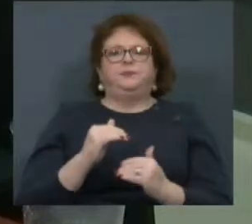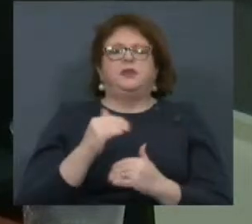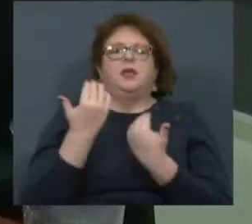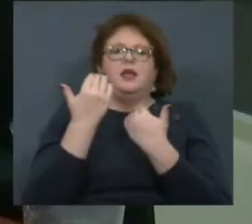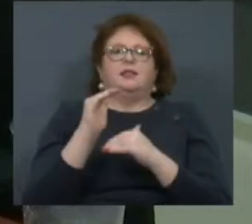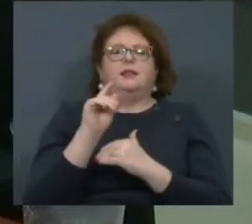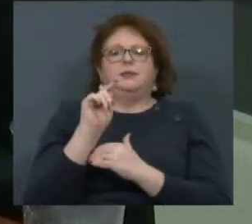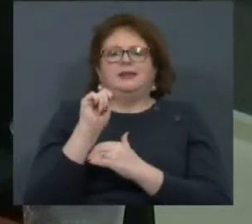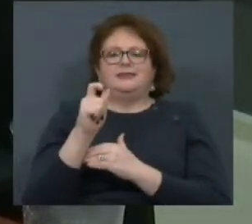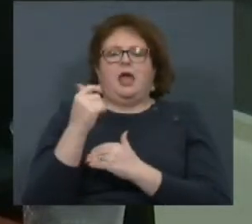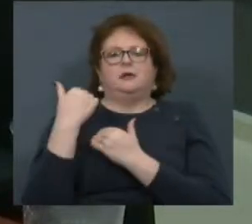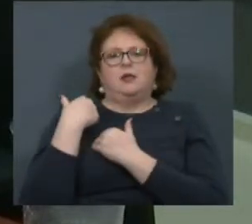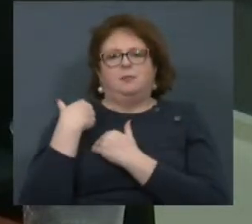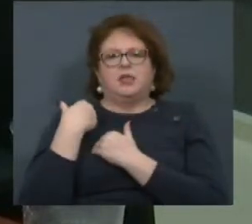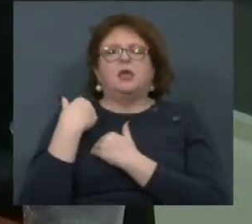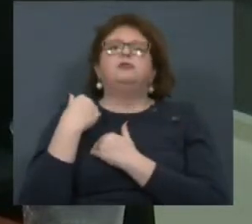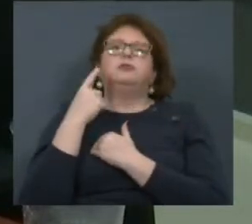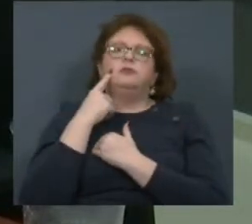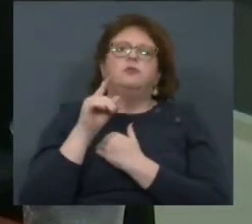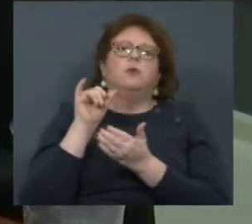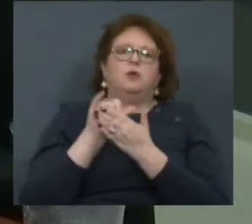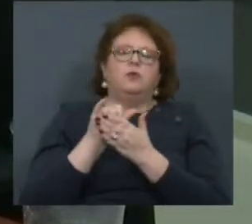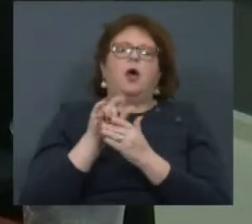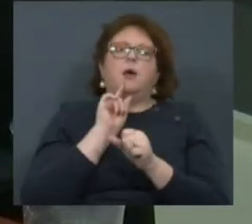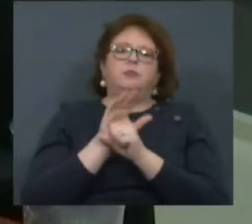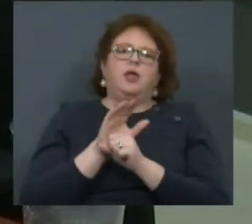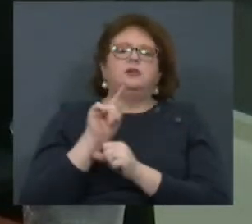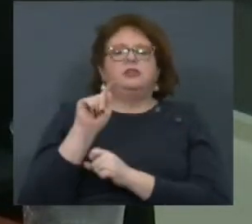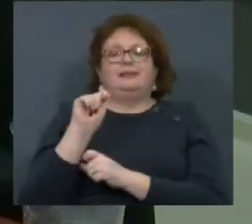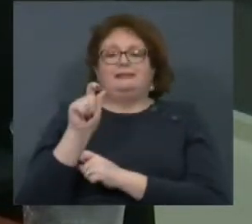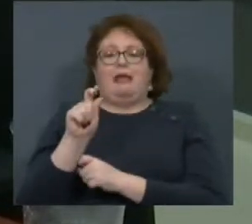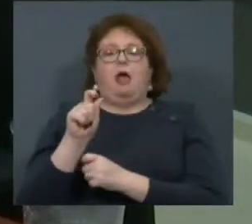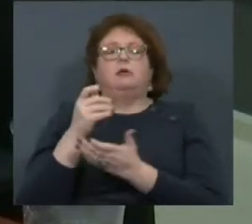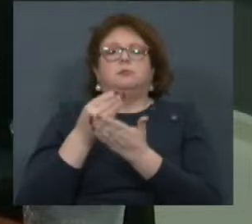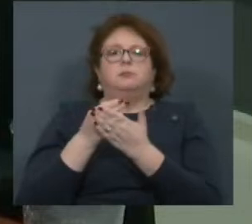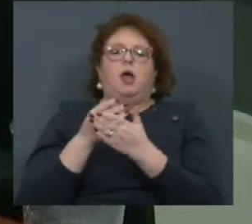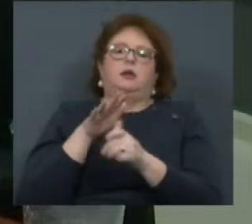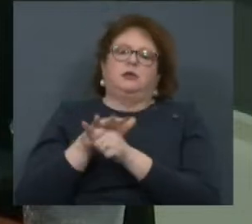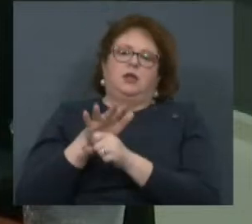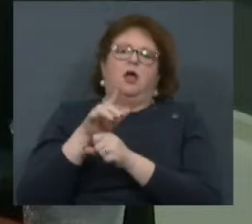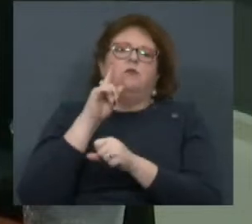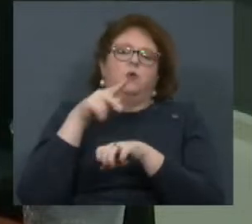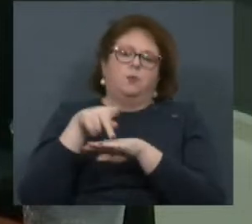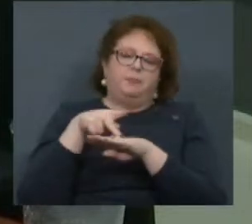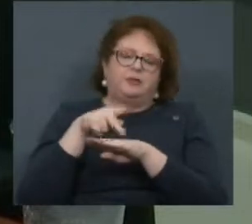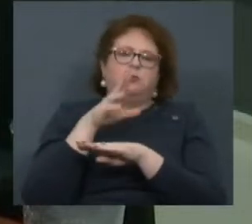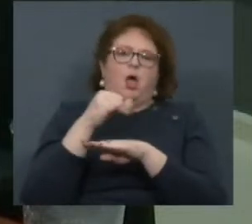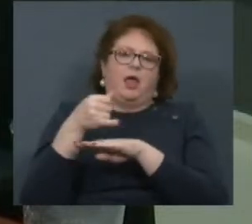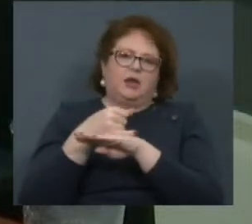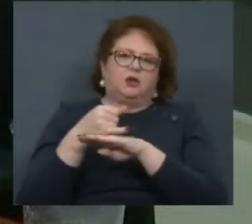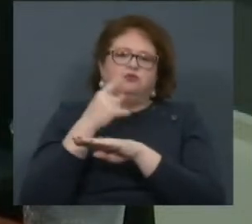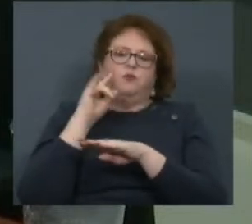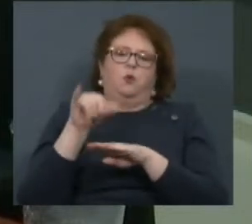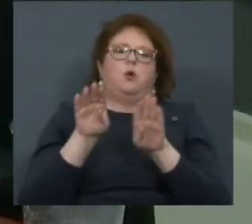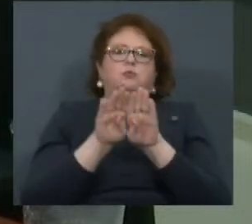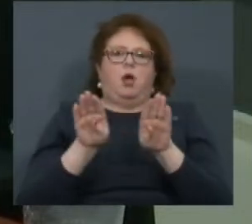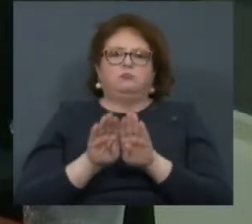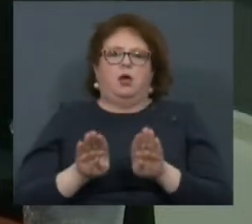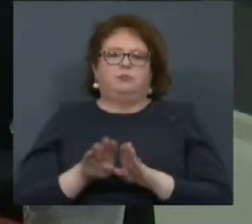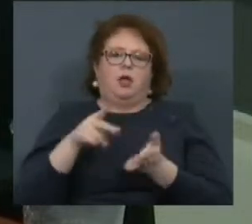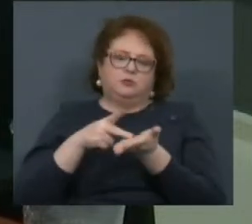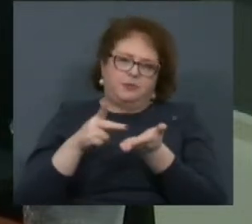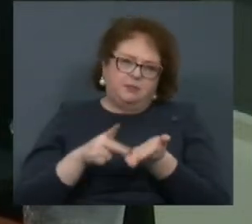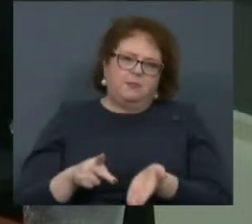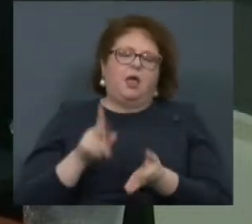tax general obligation capital improvement bonds, pledging tax revenue sufficient to pay the principal of an interest on the bonds, prescribing other matters